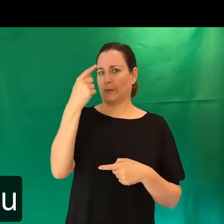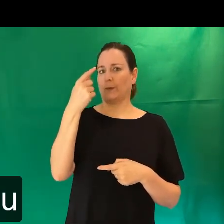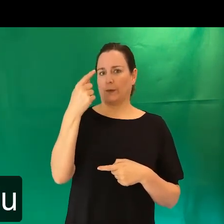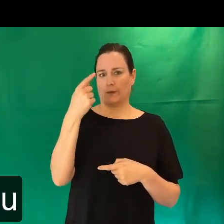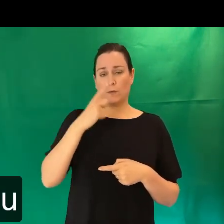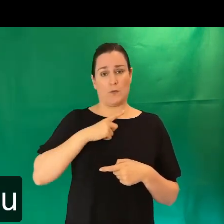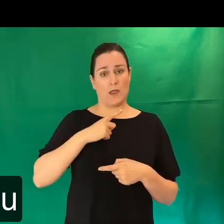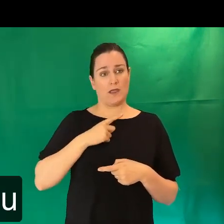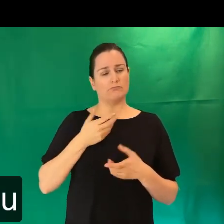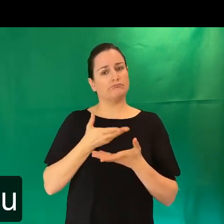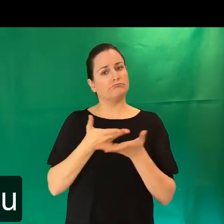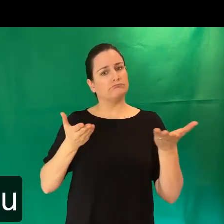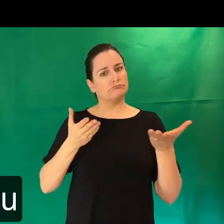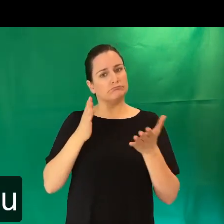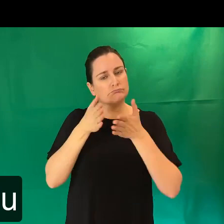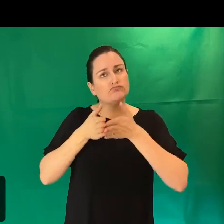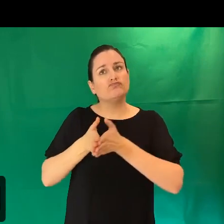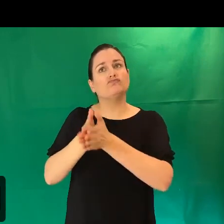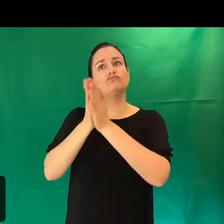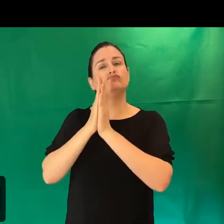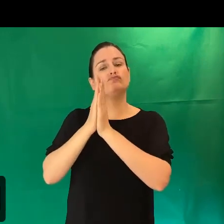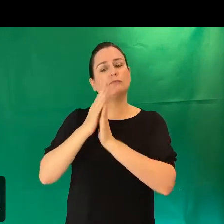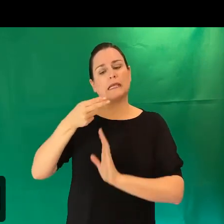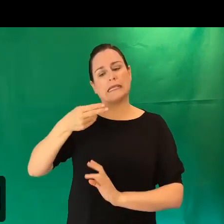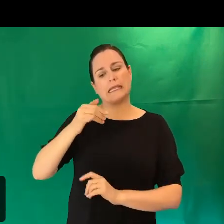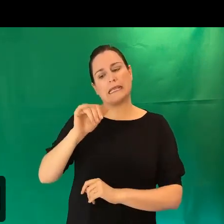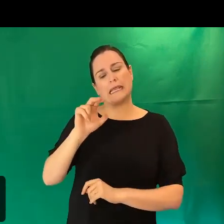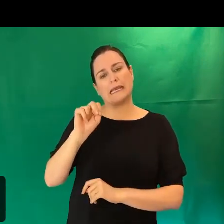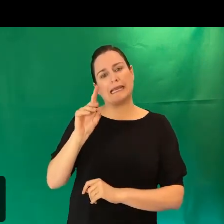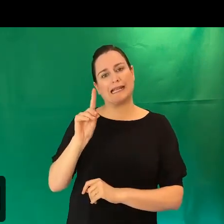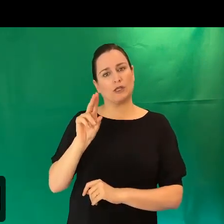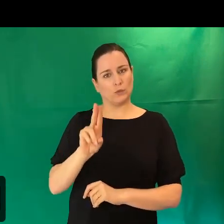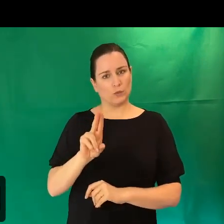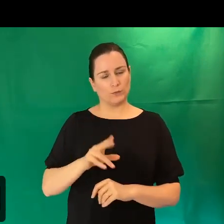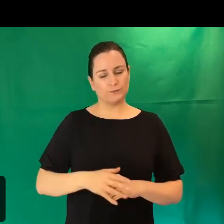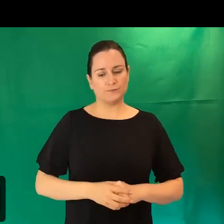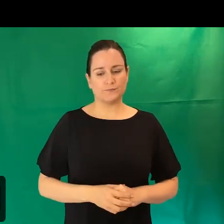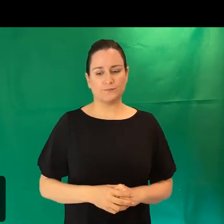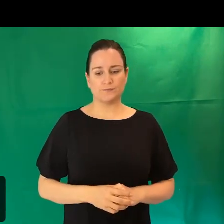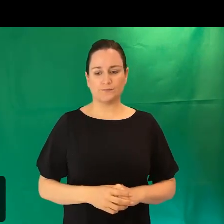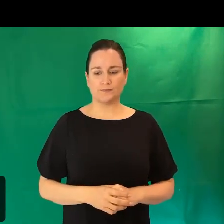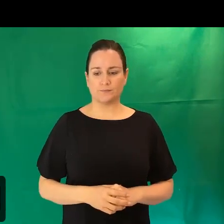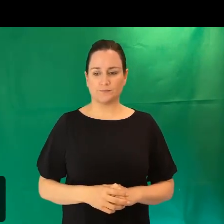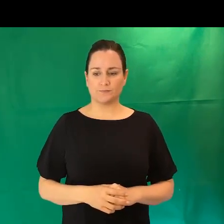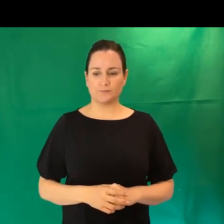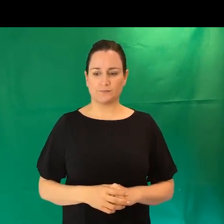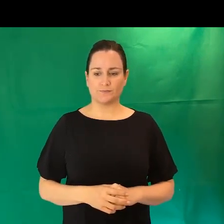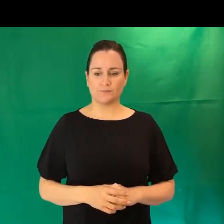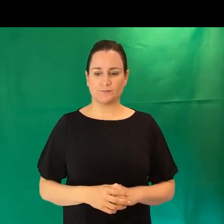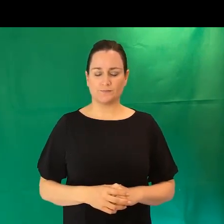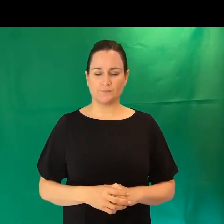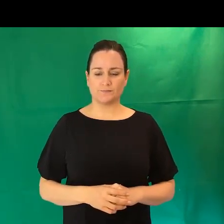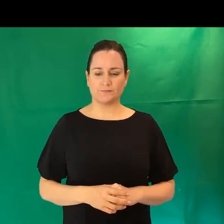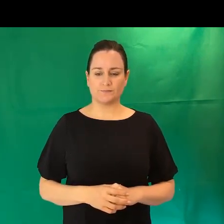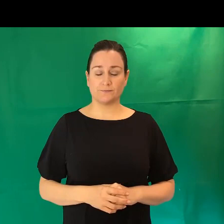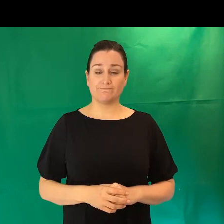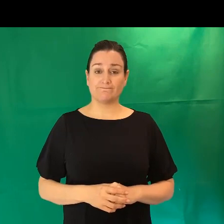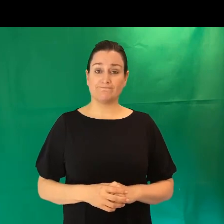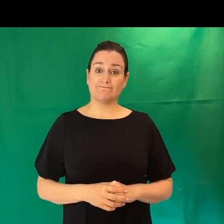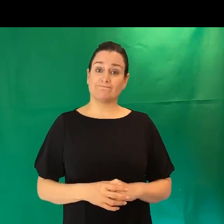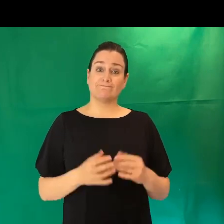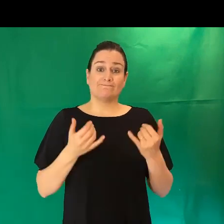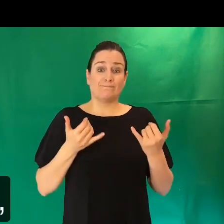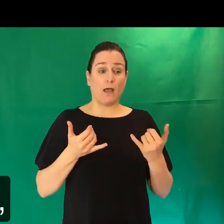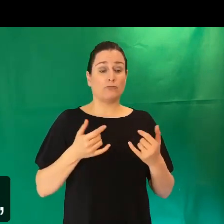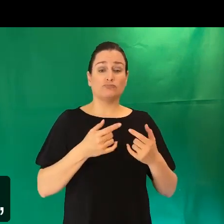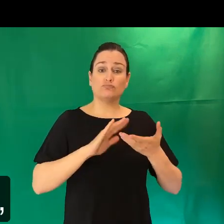most of people of Hindu religion have on their forehead. And this is no